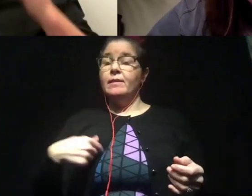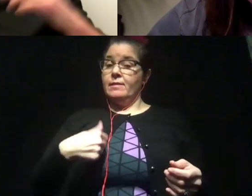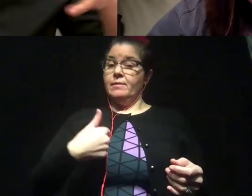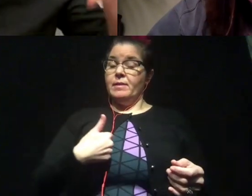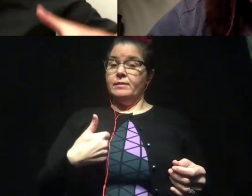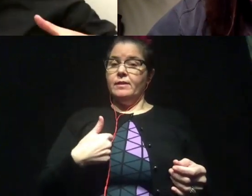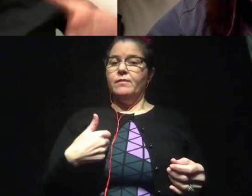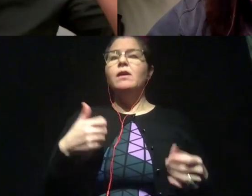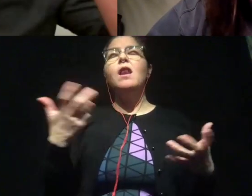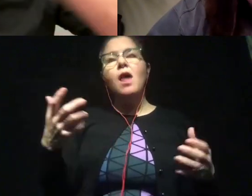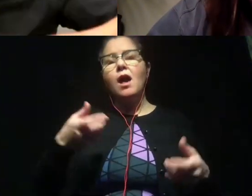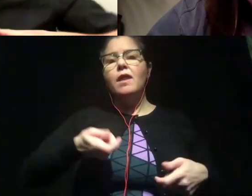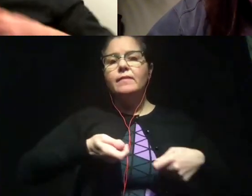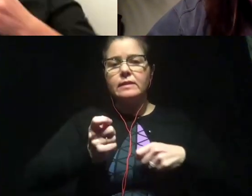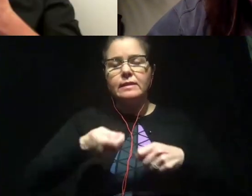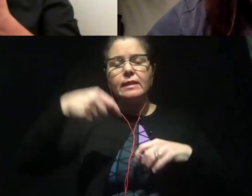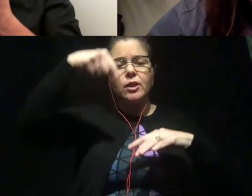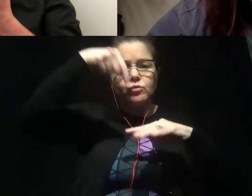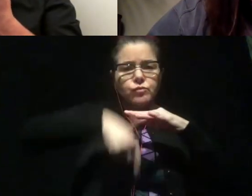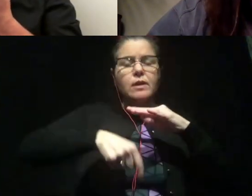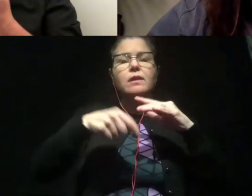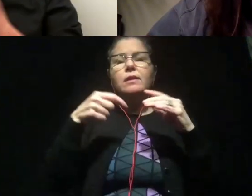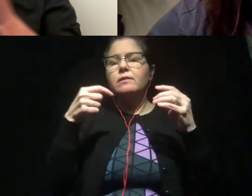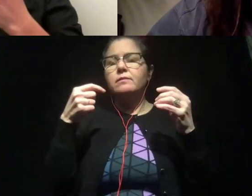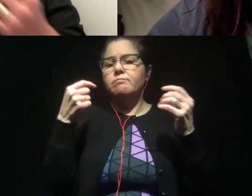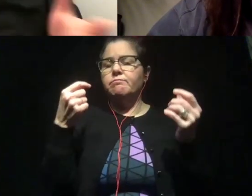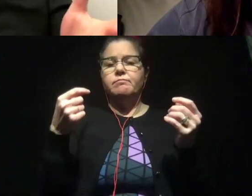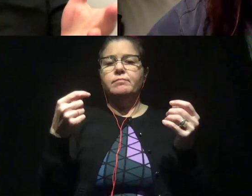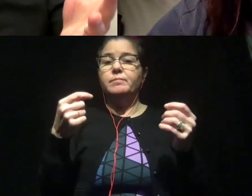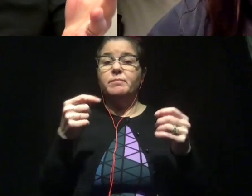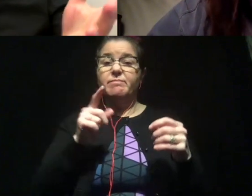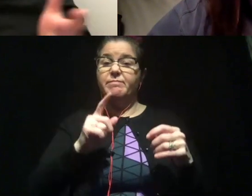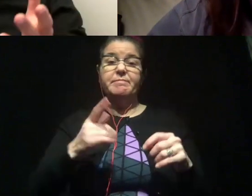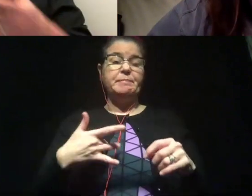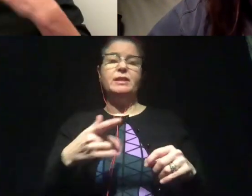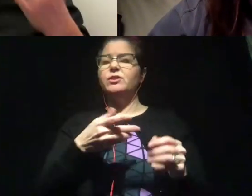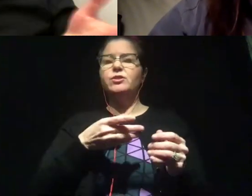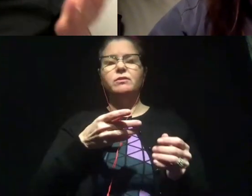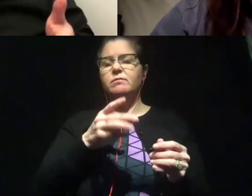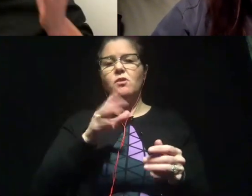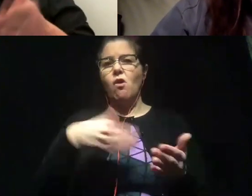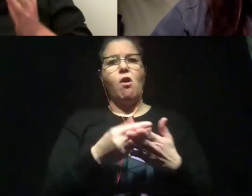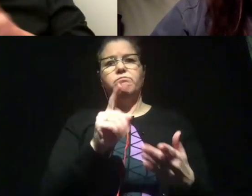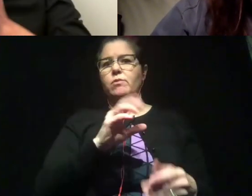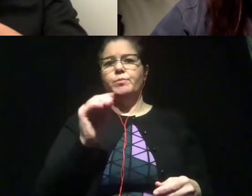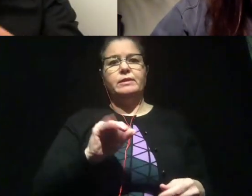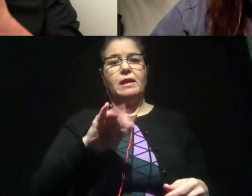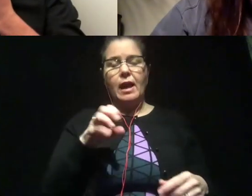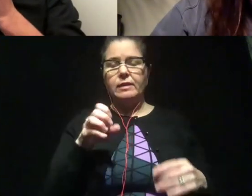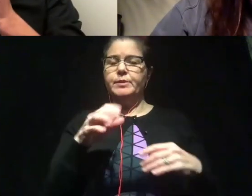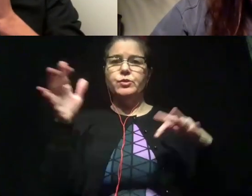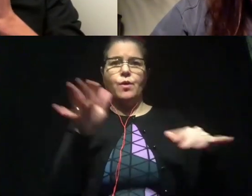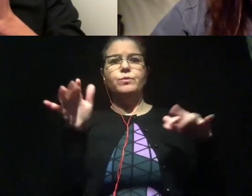So we've done a lot of digging and a lot of drilling and stuff, and usually it's just pure ice because it just snowfalls year after year after